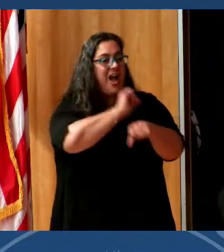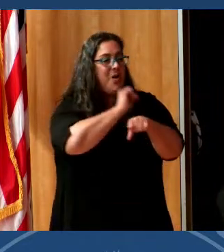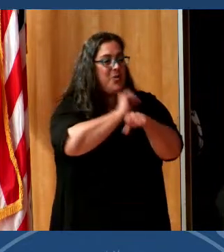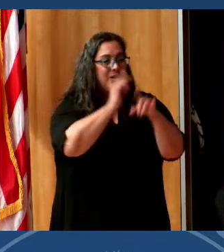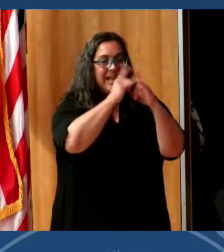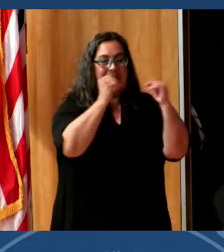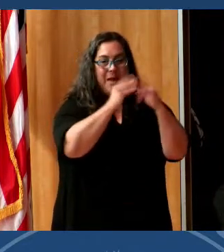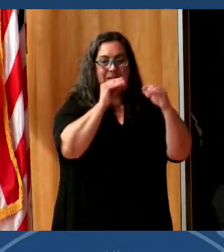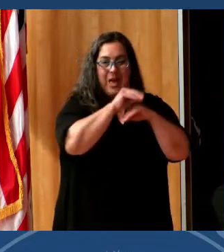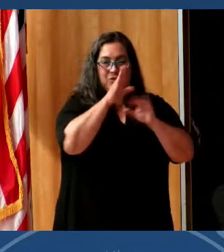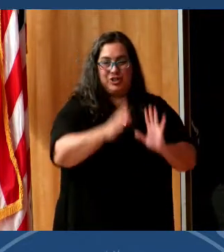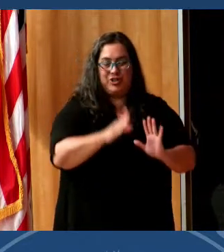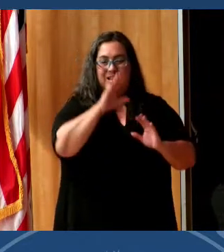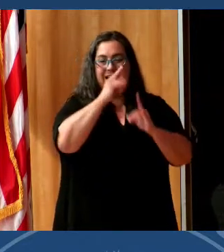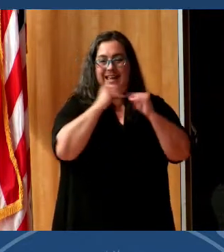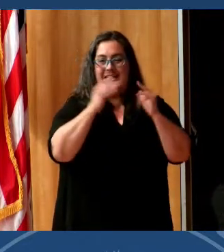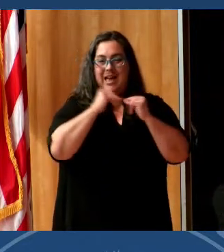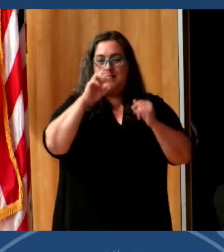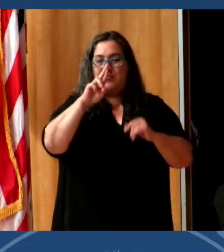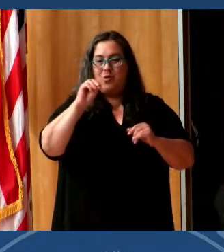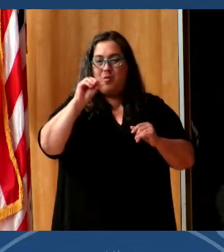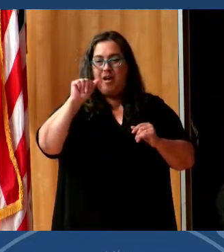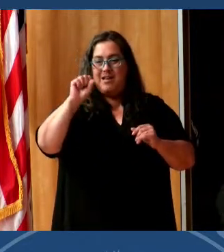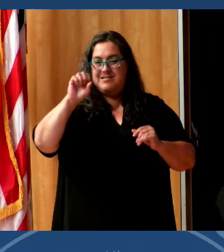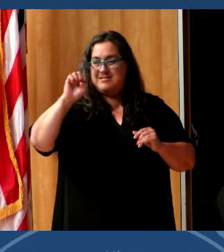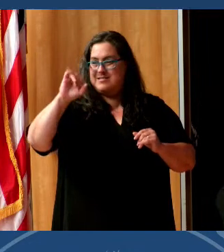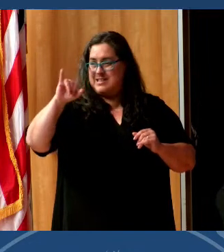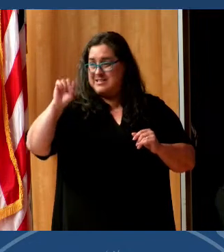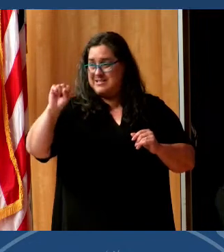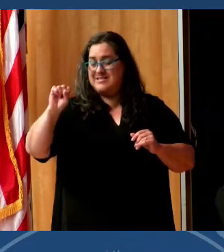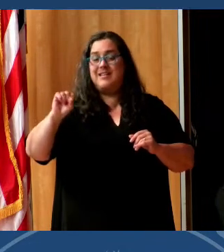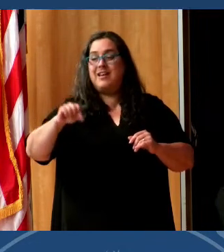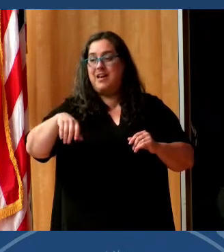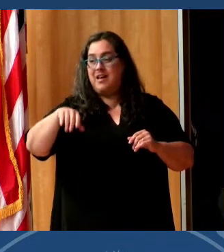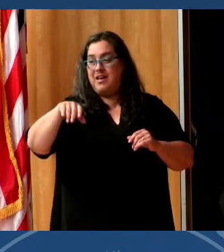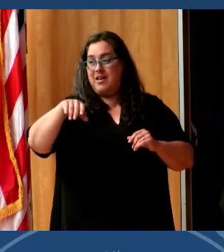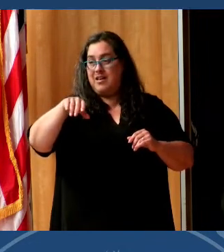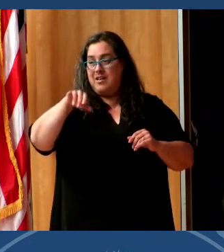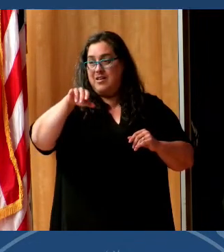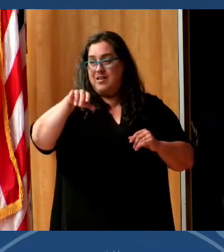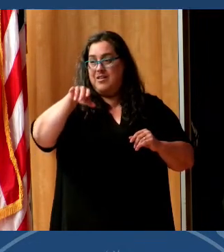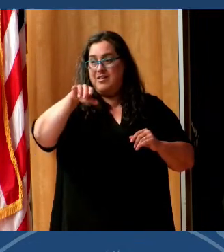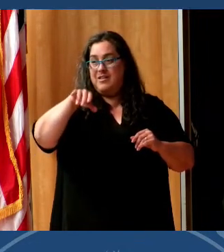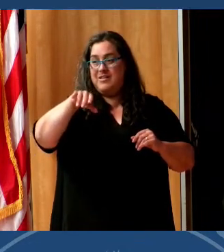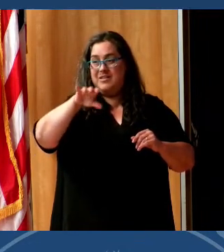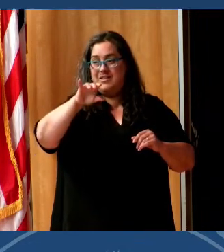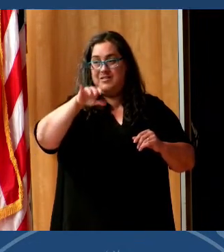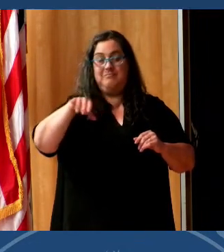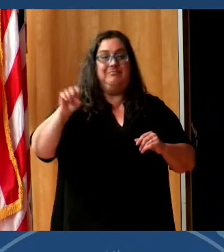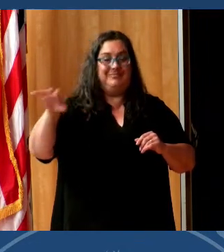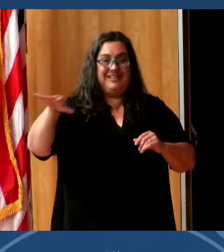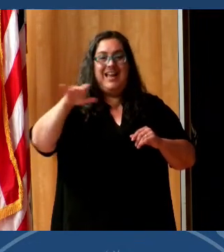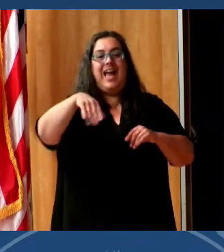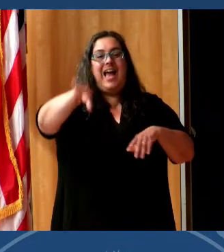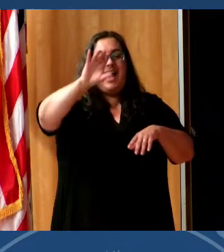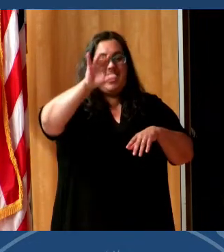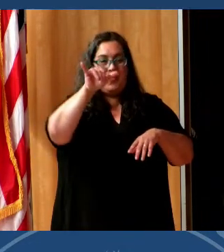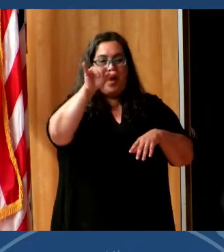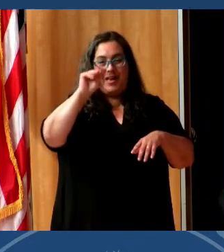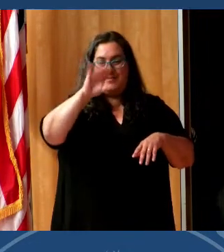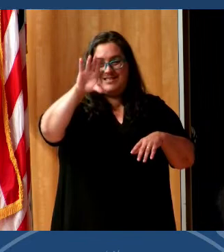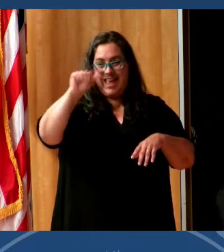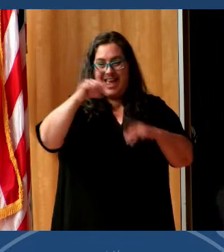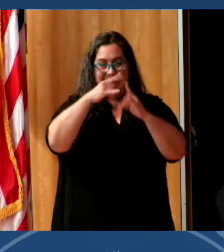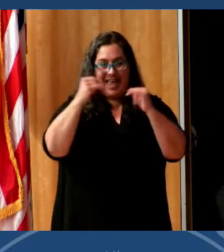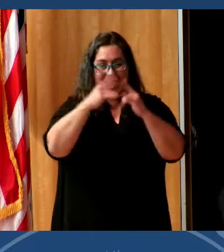for Camp Oasis down in Rehoboth Beach at the Sussex Family YMCA. I learned a lot. One of the things I learned